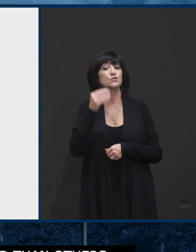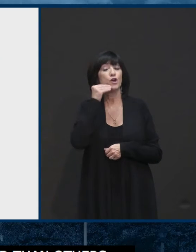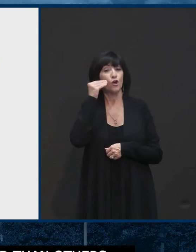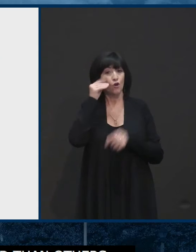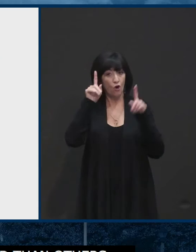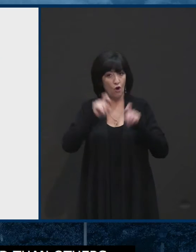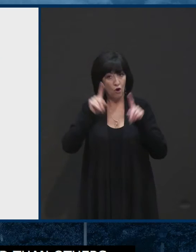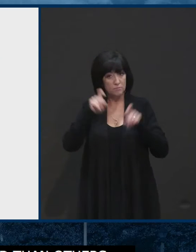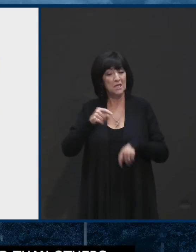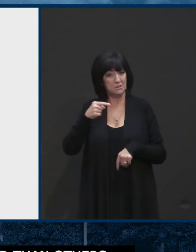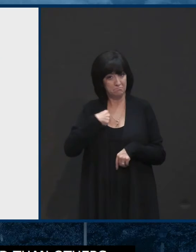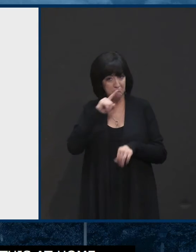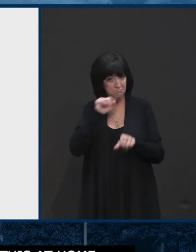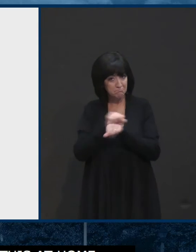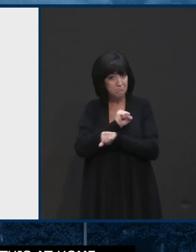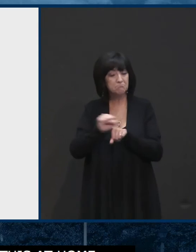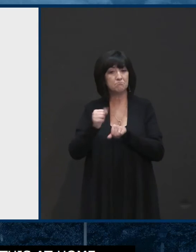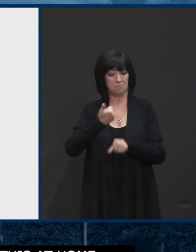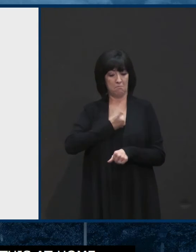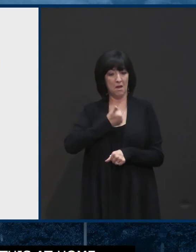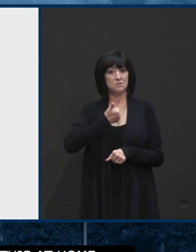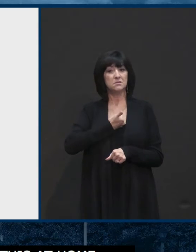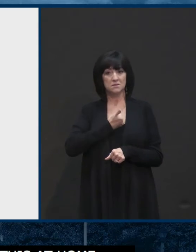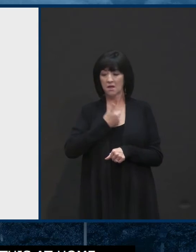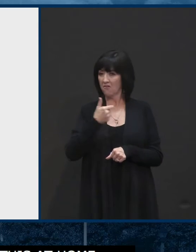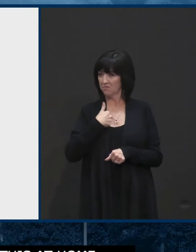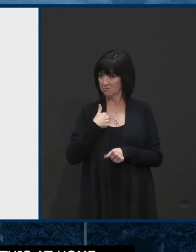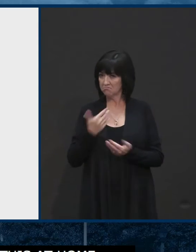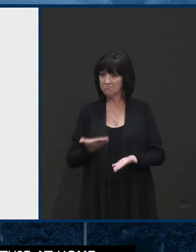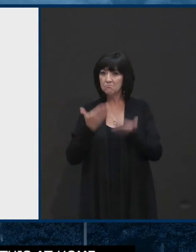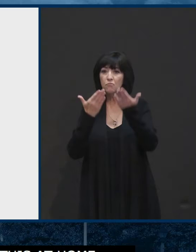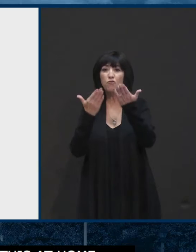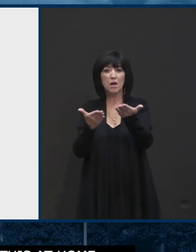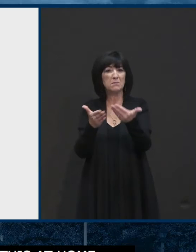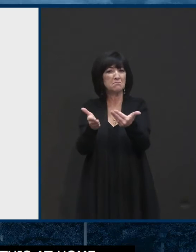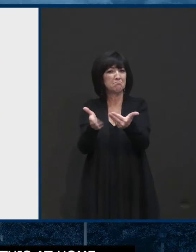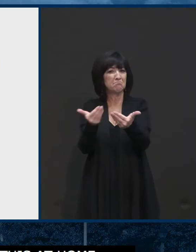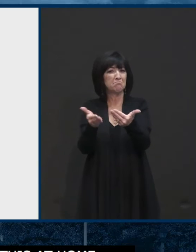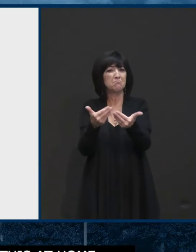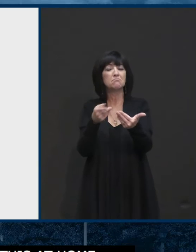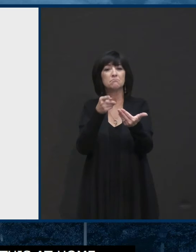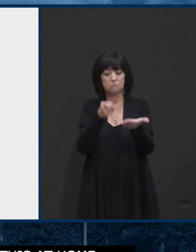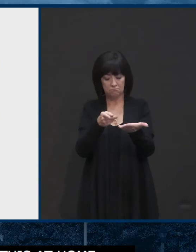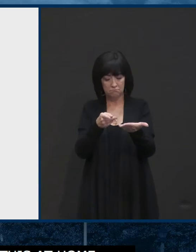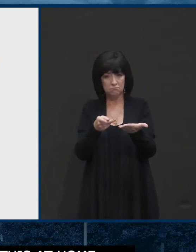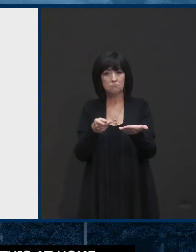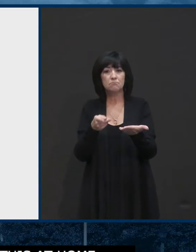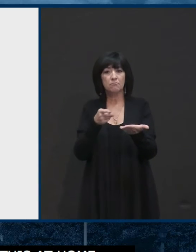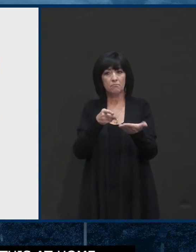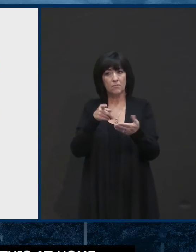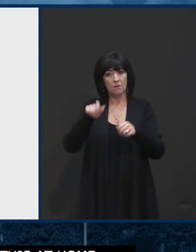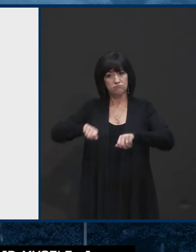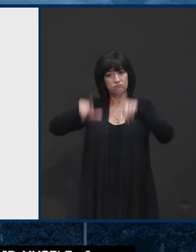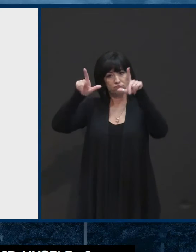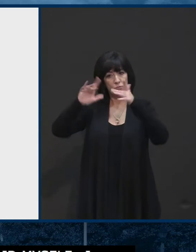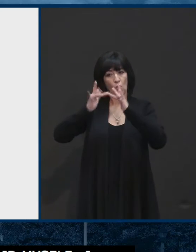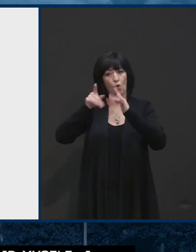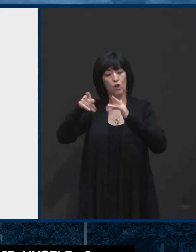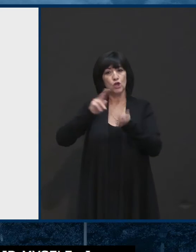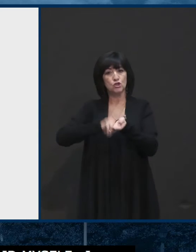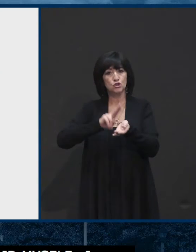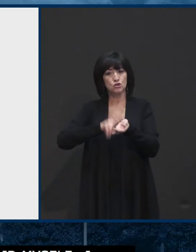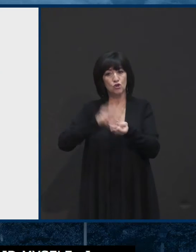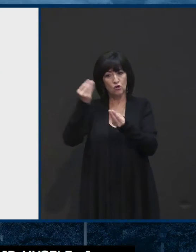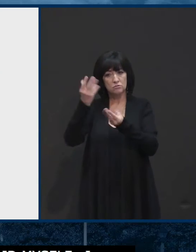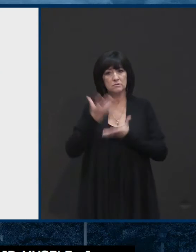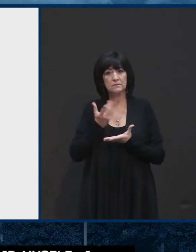myself. I would recommend it. You just get online, and they have a nurse that comes on, walks you through it. You do the swab, put it